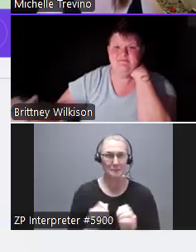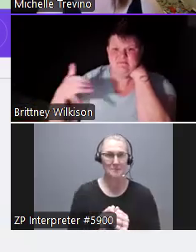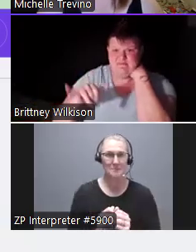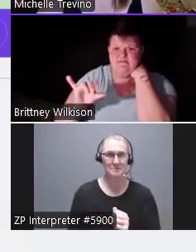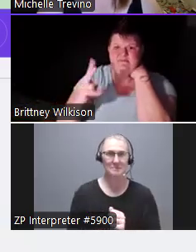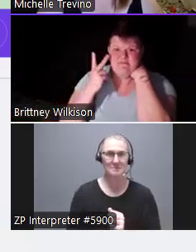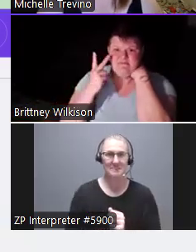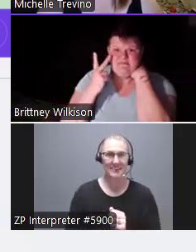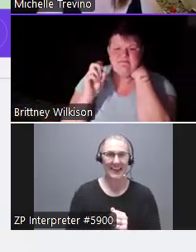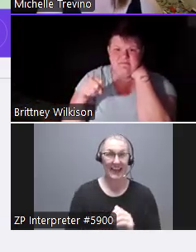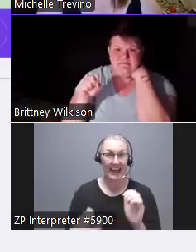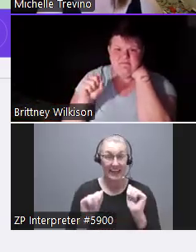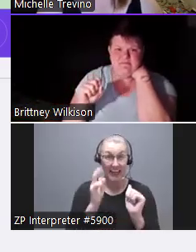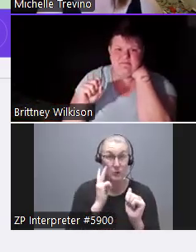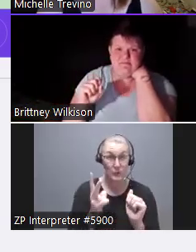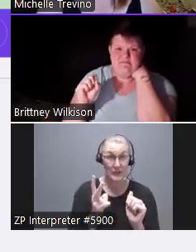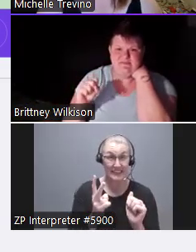So can you see LifeWave?